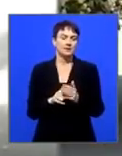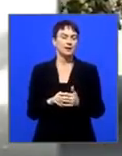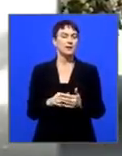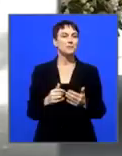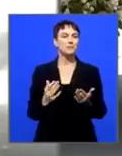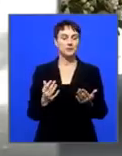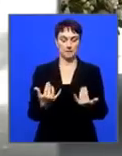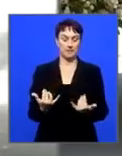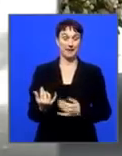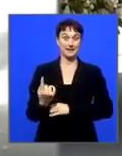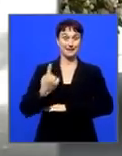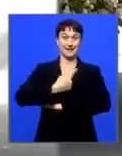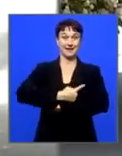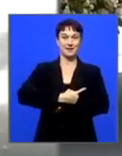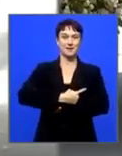as we are seeing